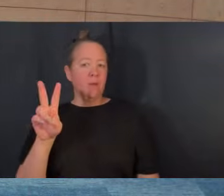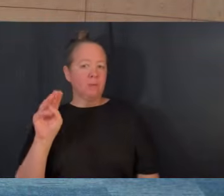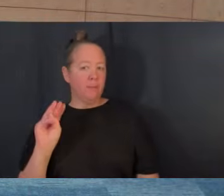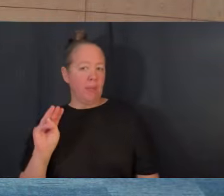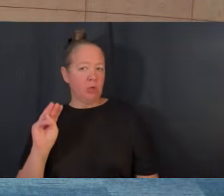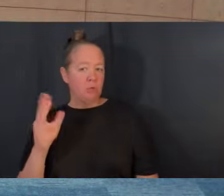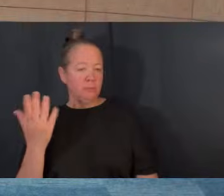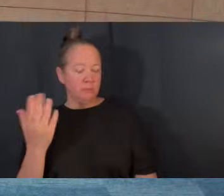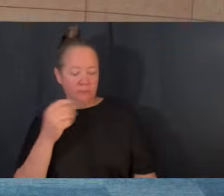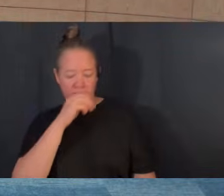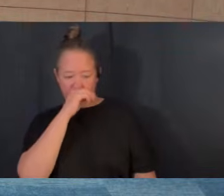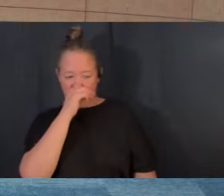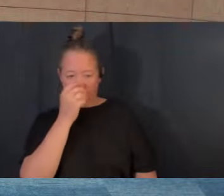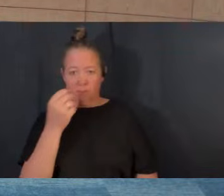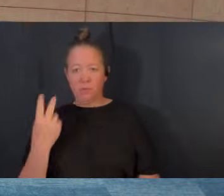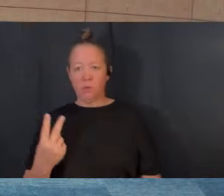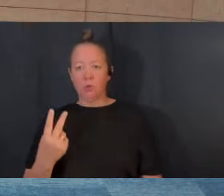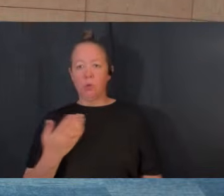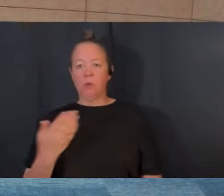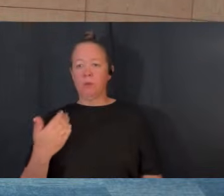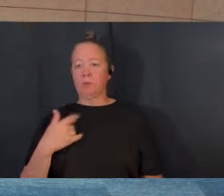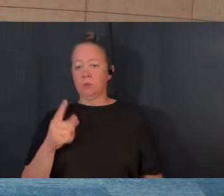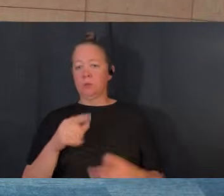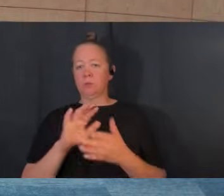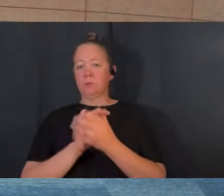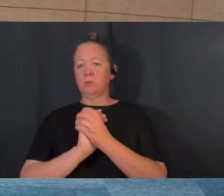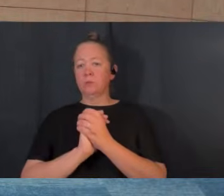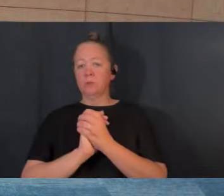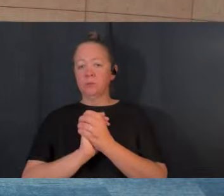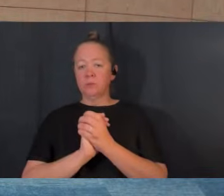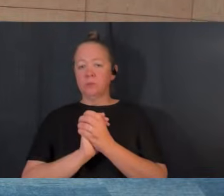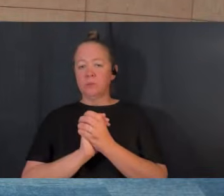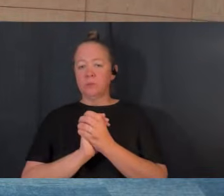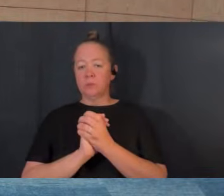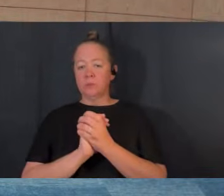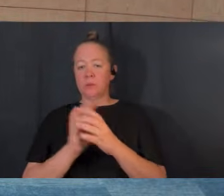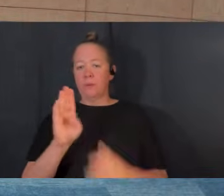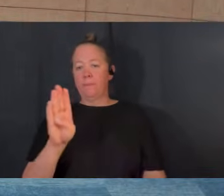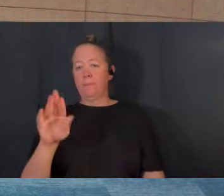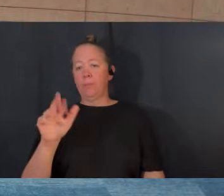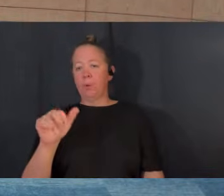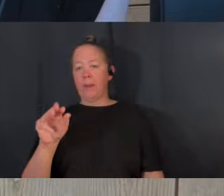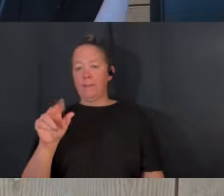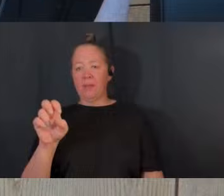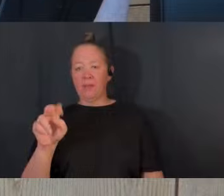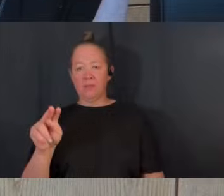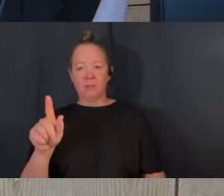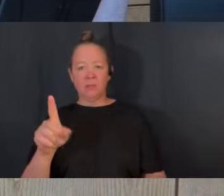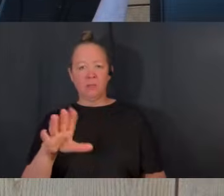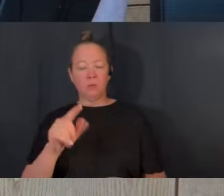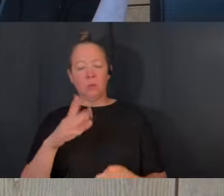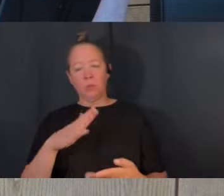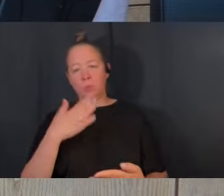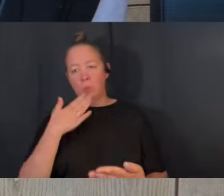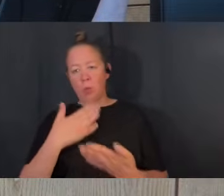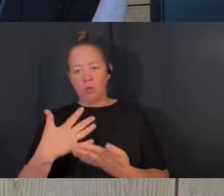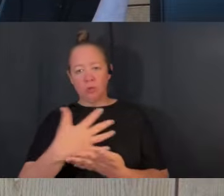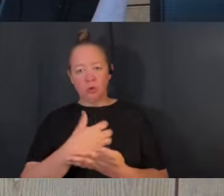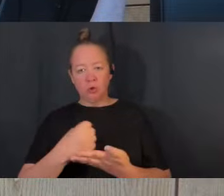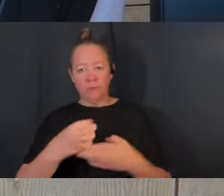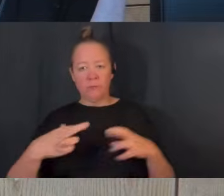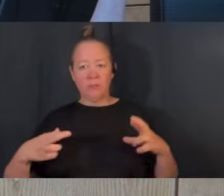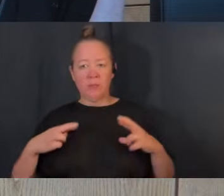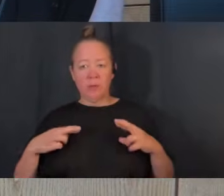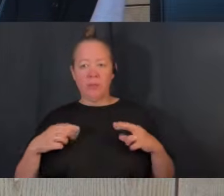Two things. I just wanted to congratulate Mr. Brayman again on his well-deserved retirement. I know that he's going to spend